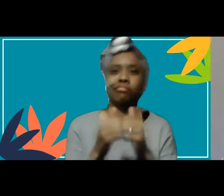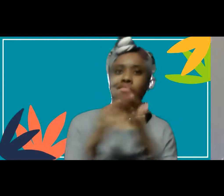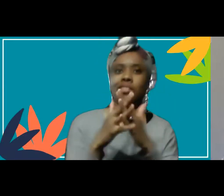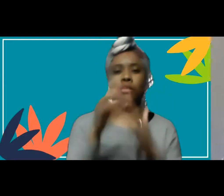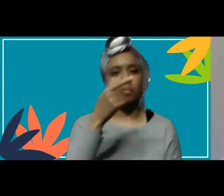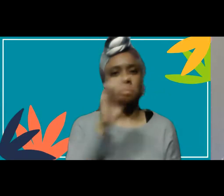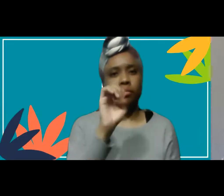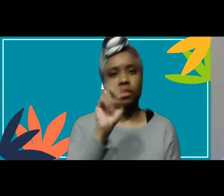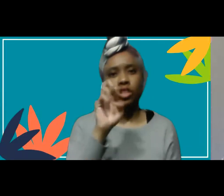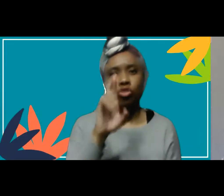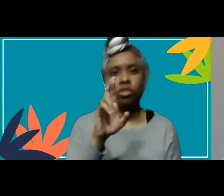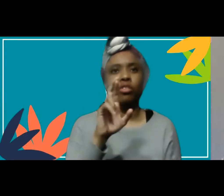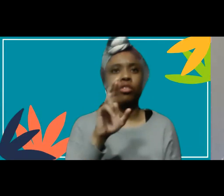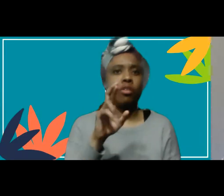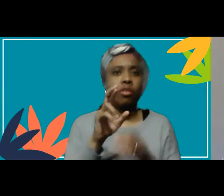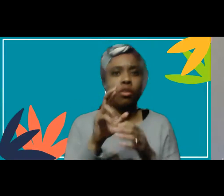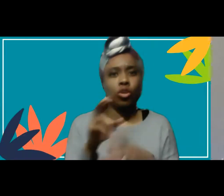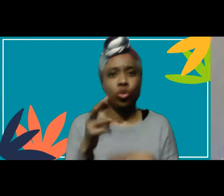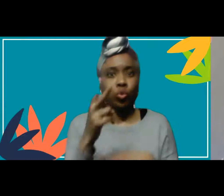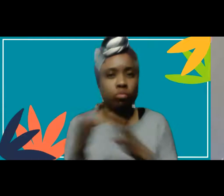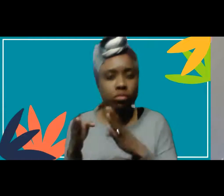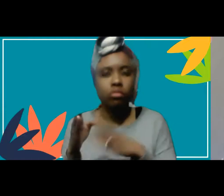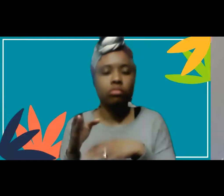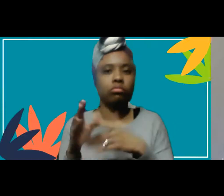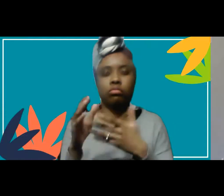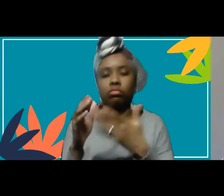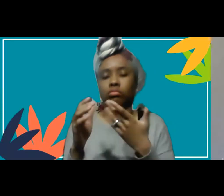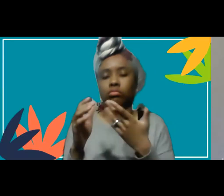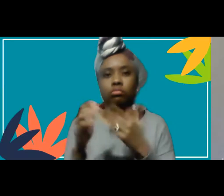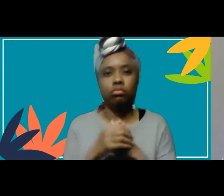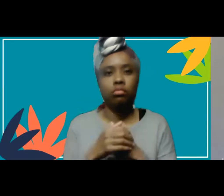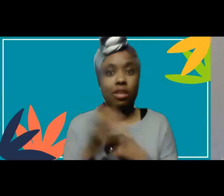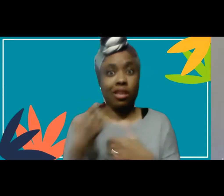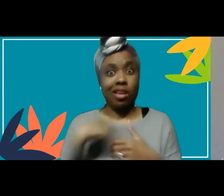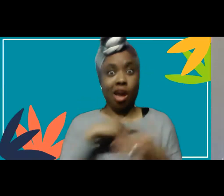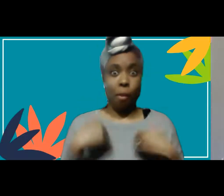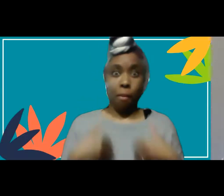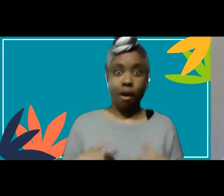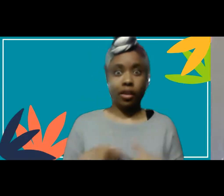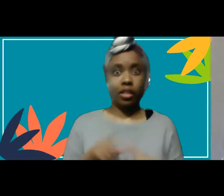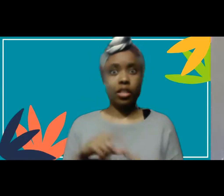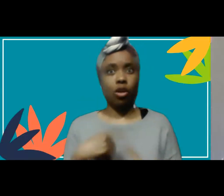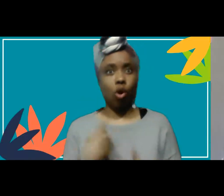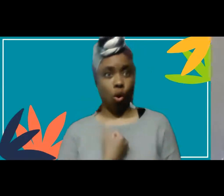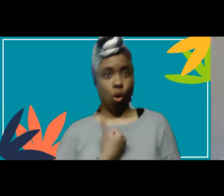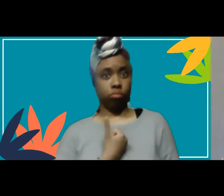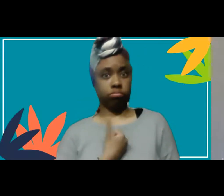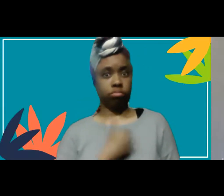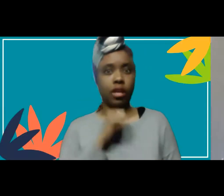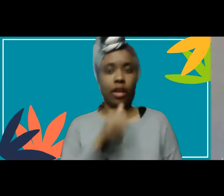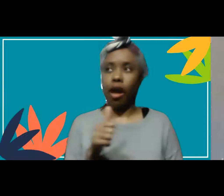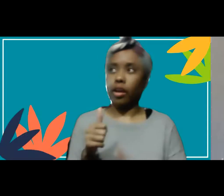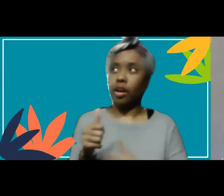binary and subservient role for women, like the sex industry in Hawaiʻi. Our bodies being ours means not belonging to the carceral